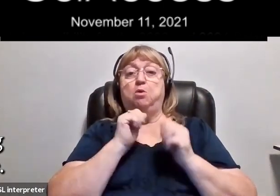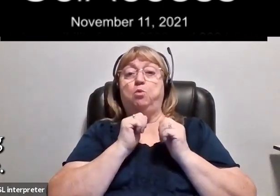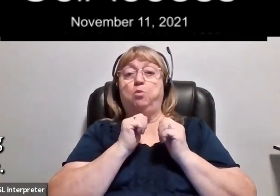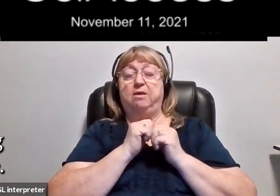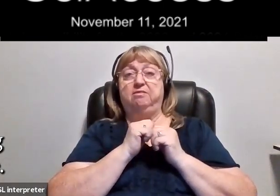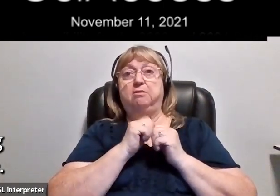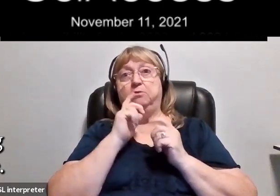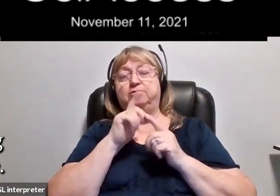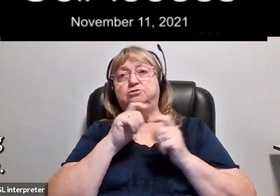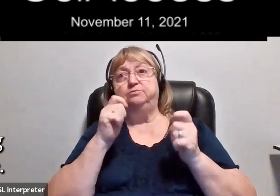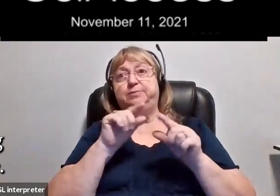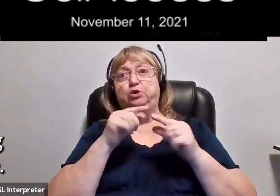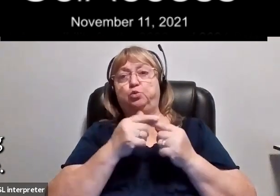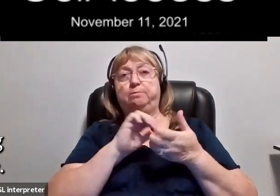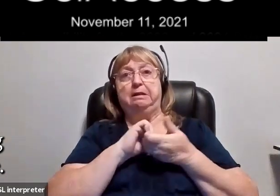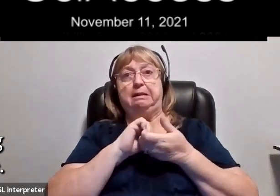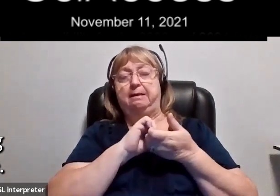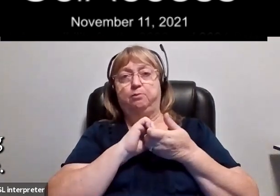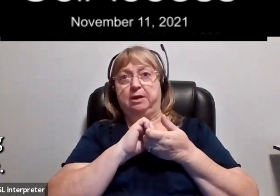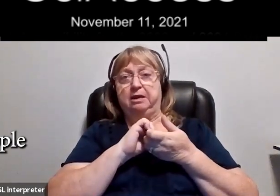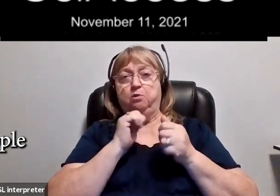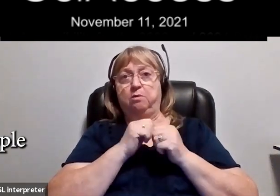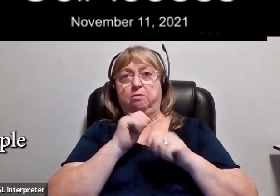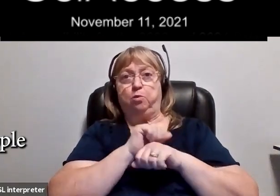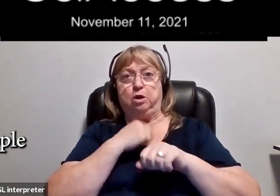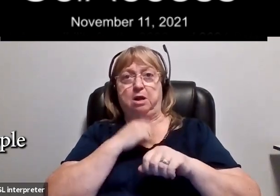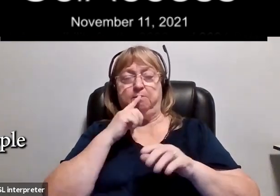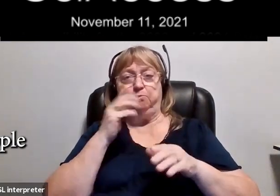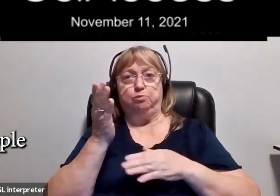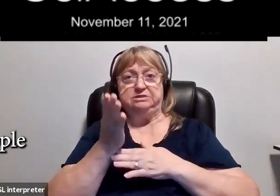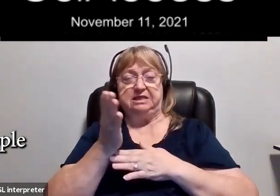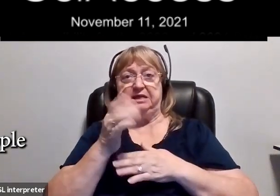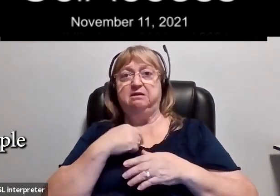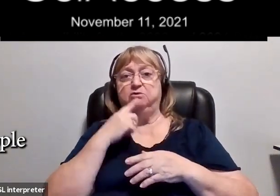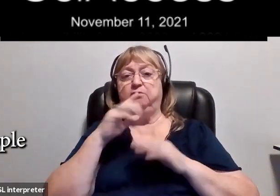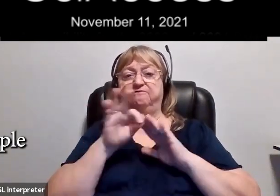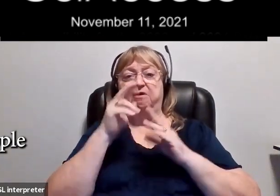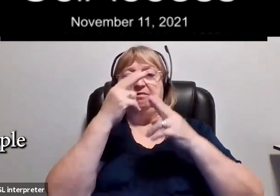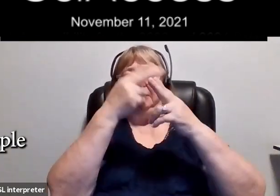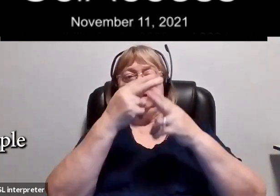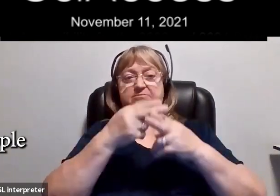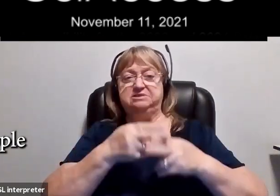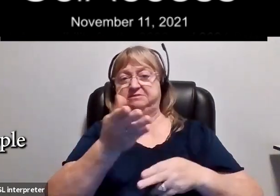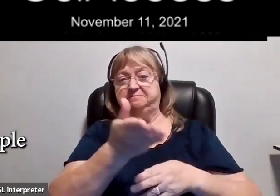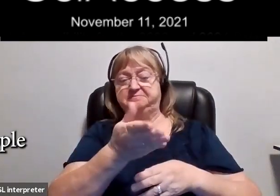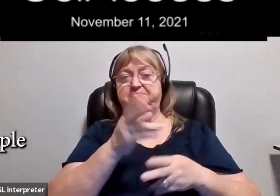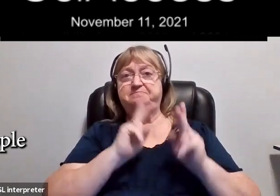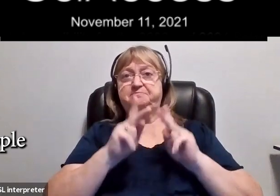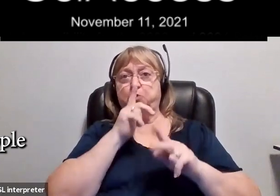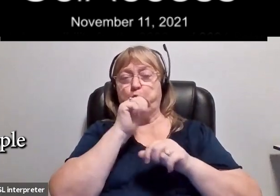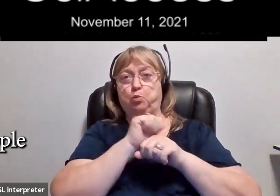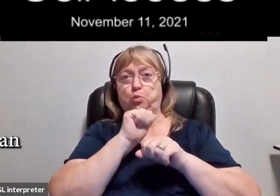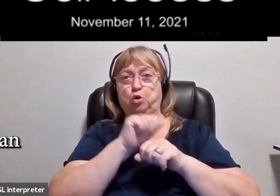there's a big group collaborating at the work that I'm presenting here, and you can find the names of the people working at